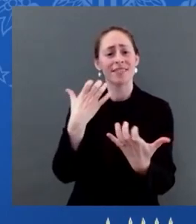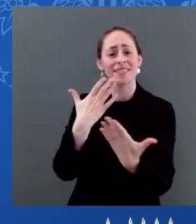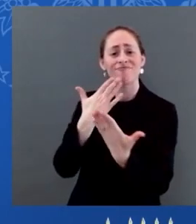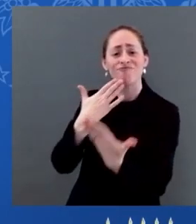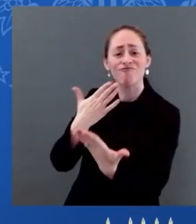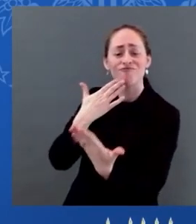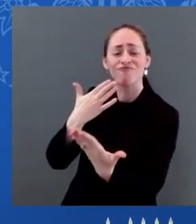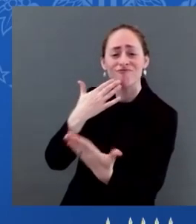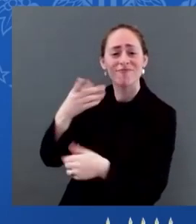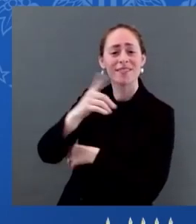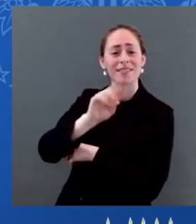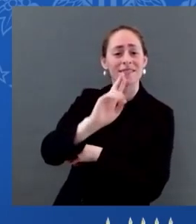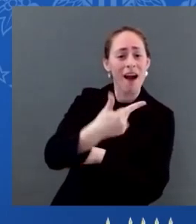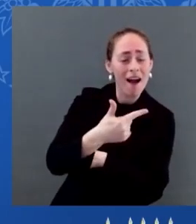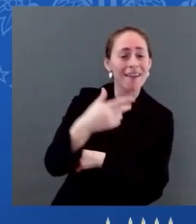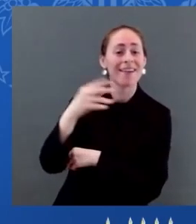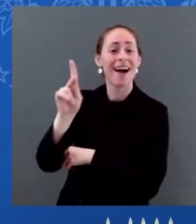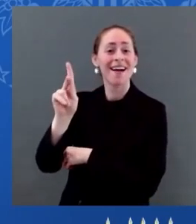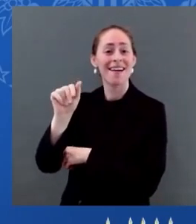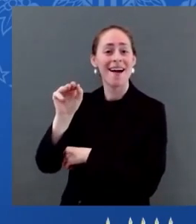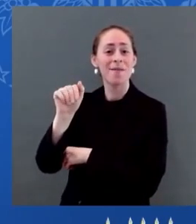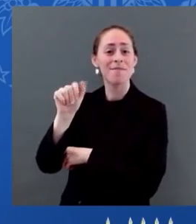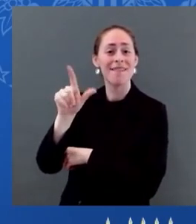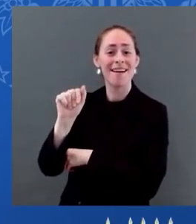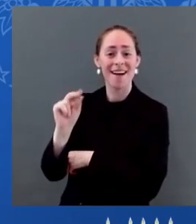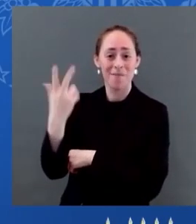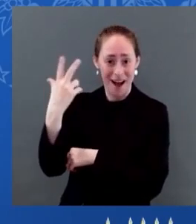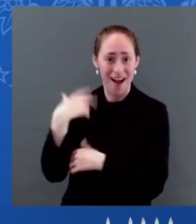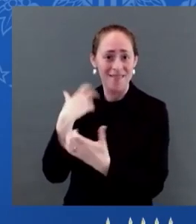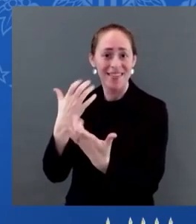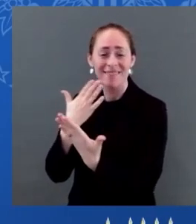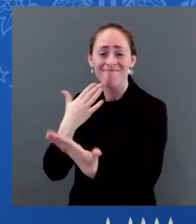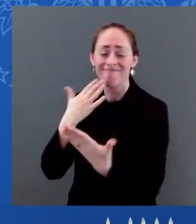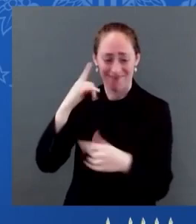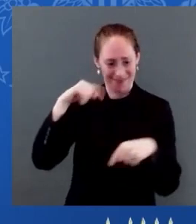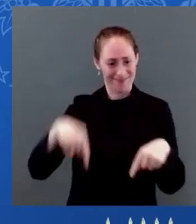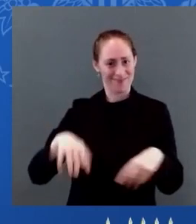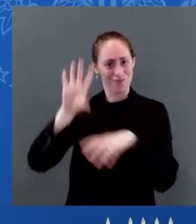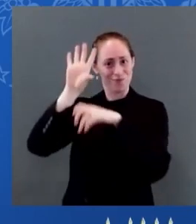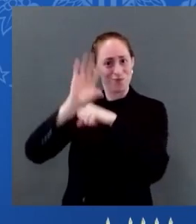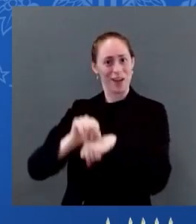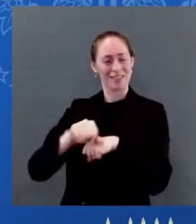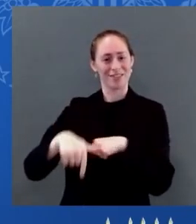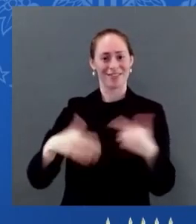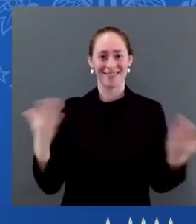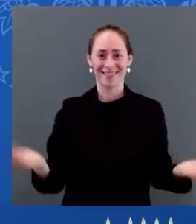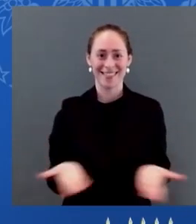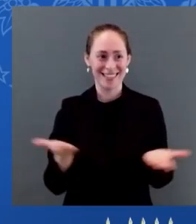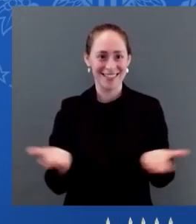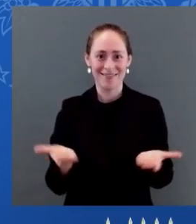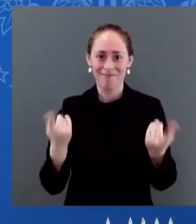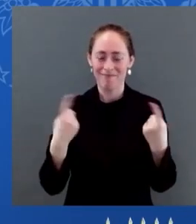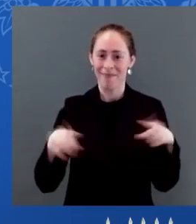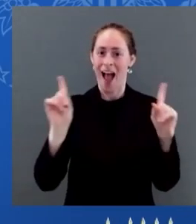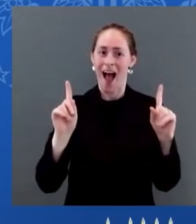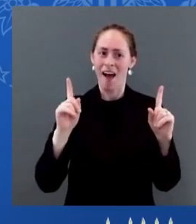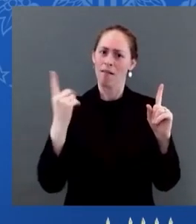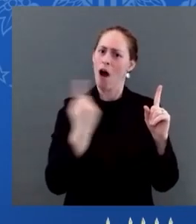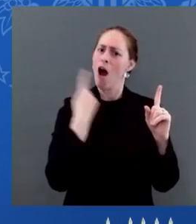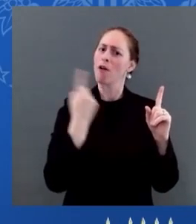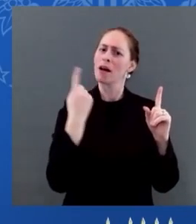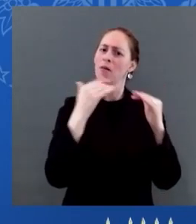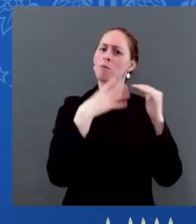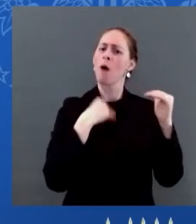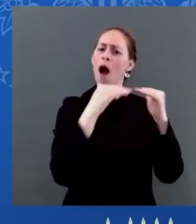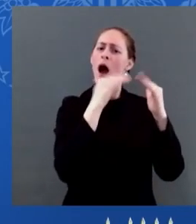but the first time in history, it is a family tradition. Doug, we're honored that you're leading the Menorah